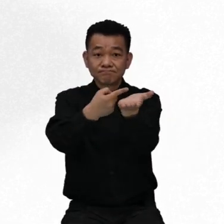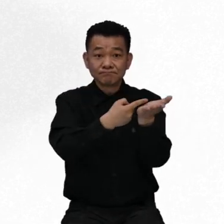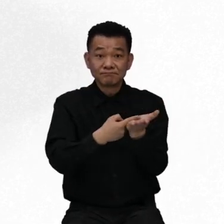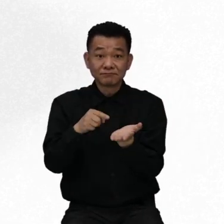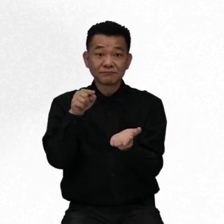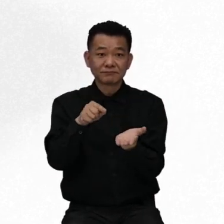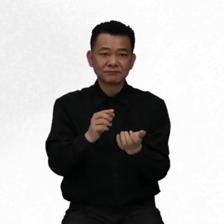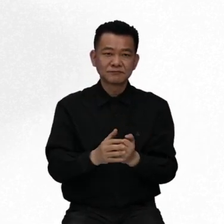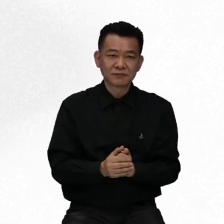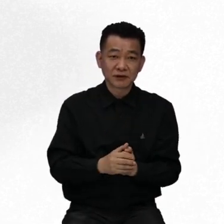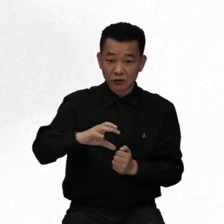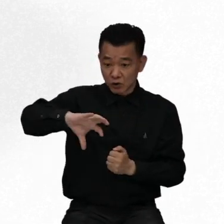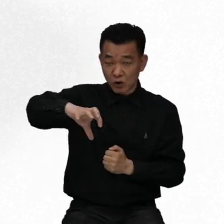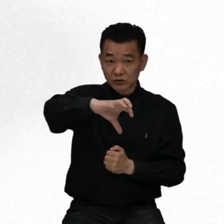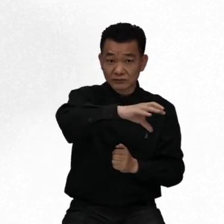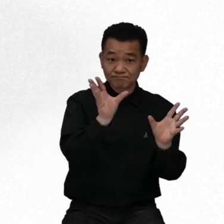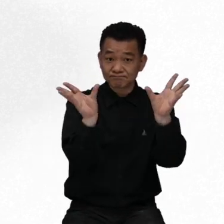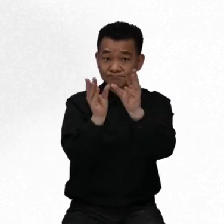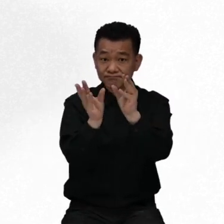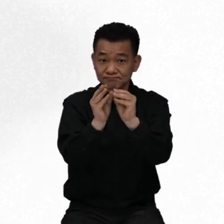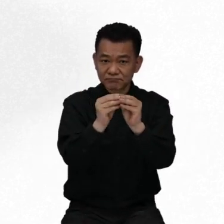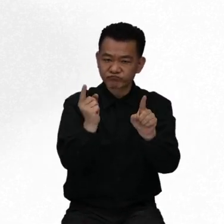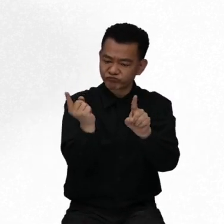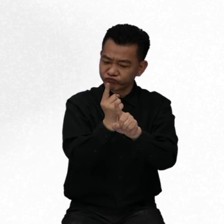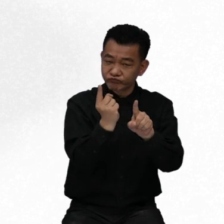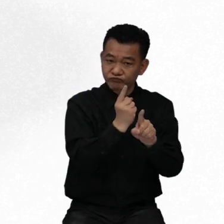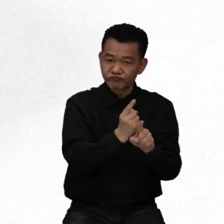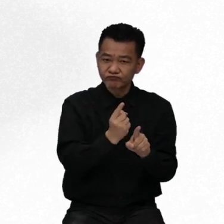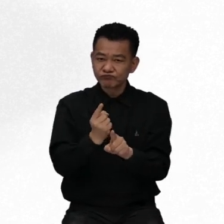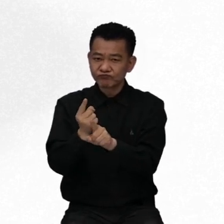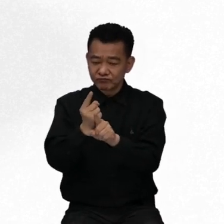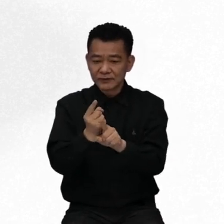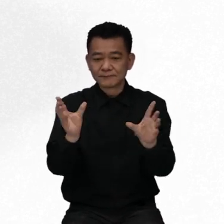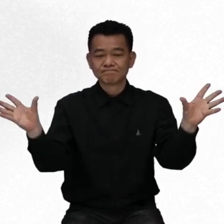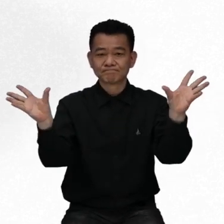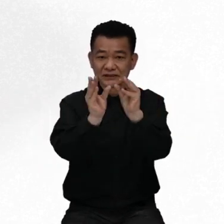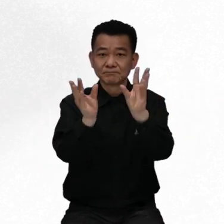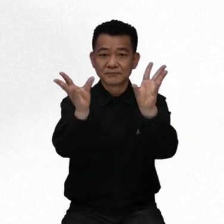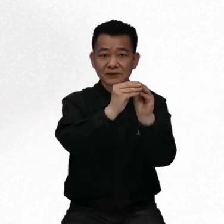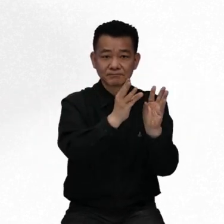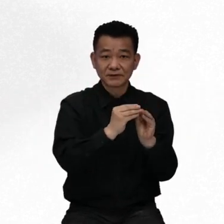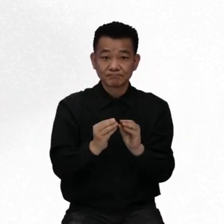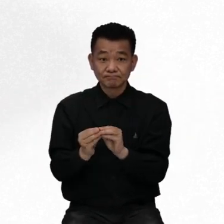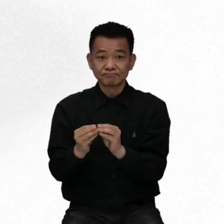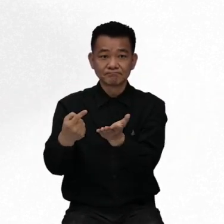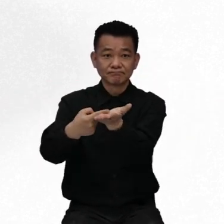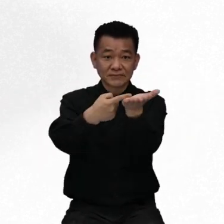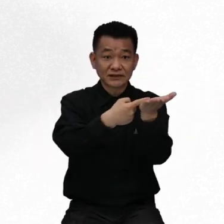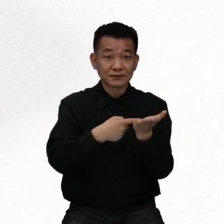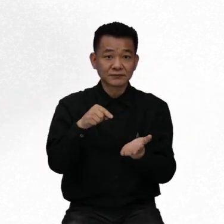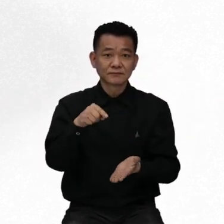parties in order to consider any matter with regard to the implementation of the present convention.